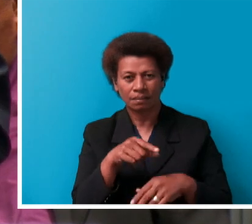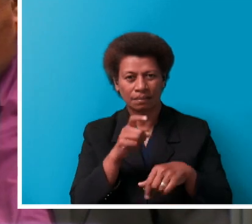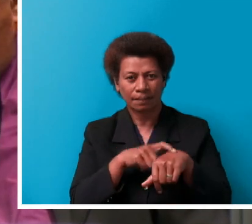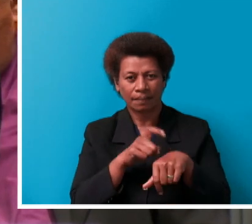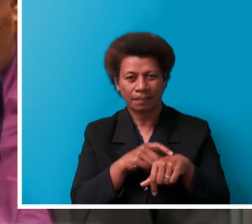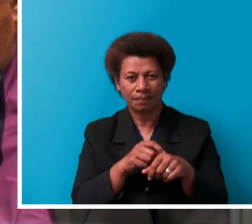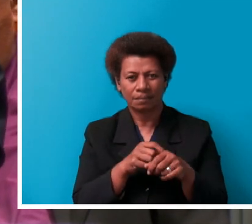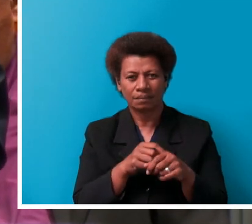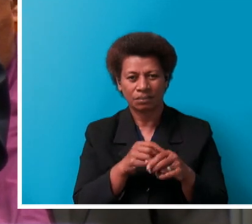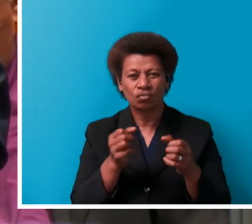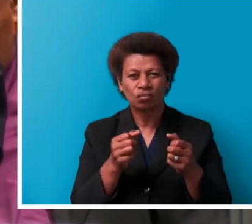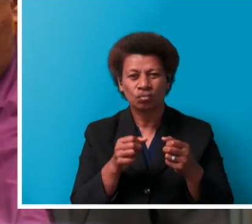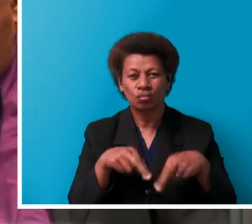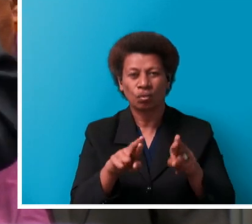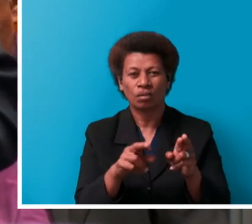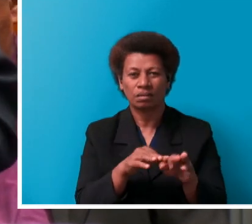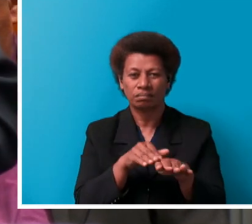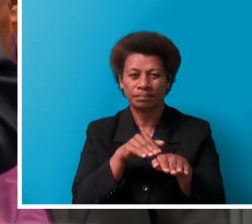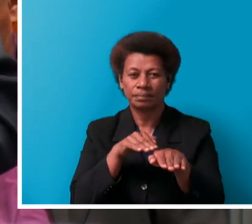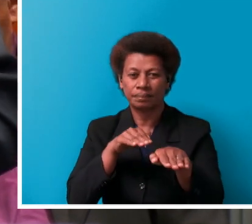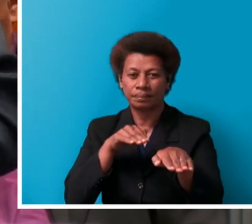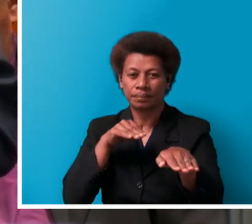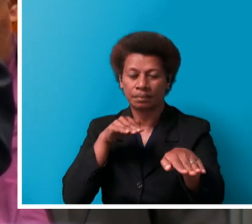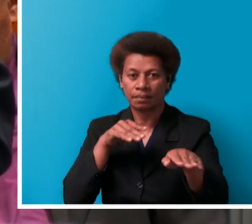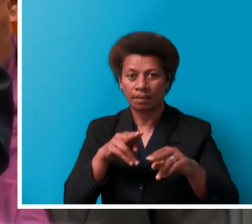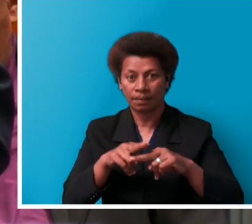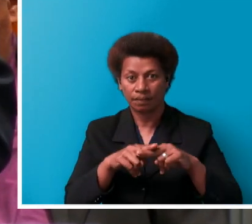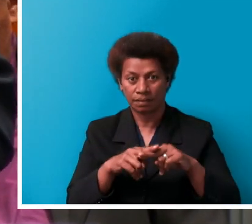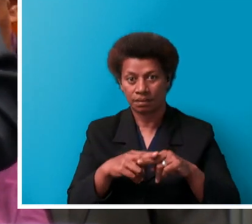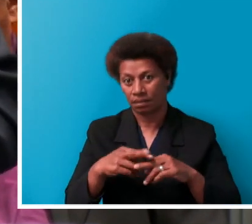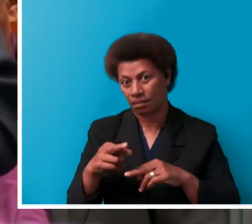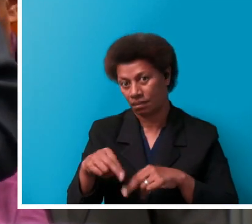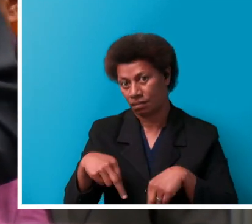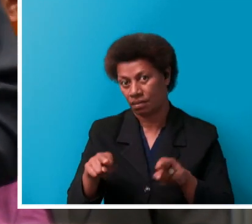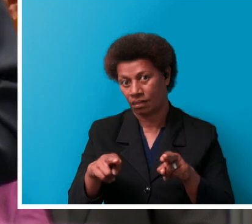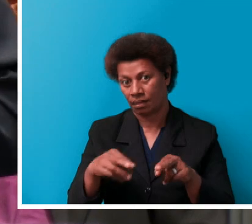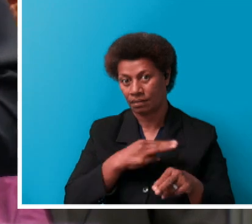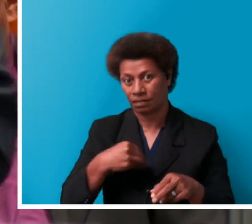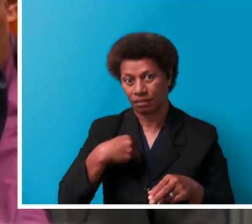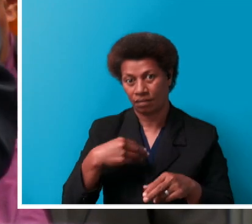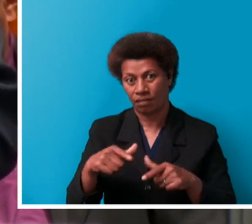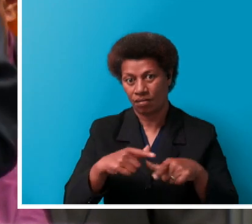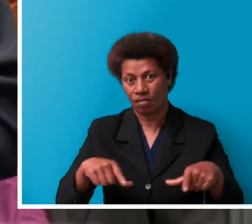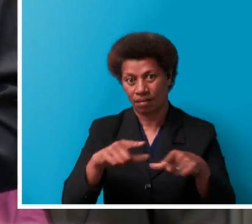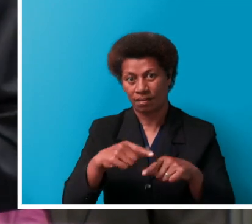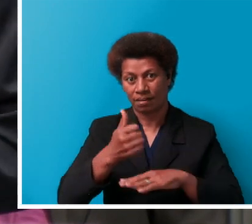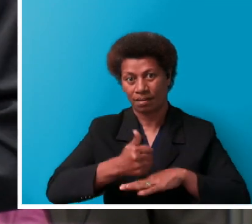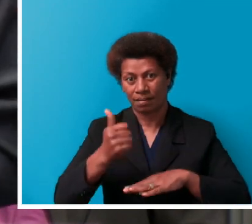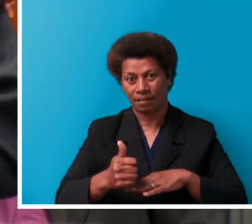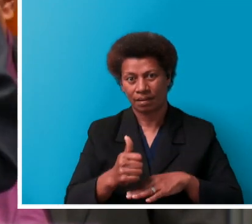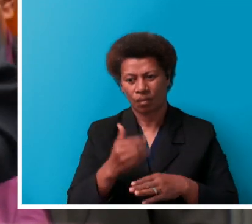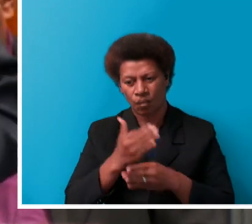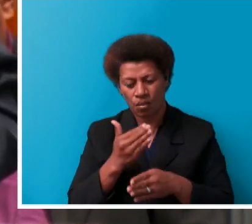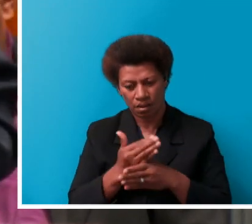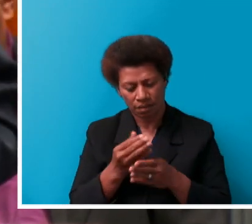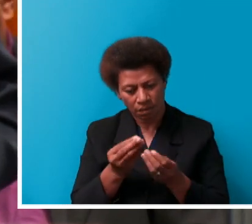the Fiji Police Force, the Fiji Road Authority, Ministry of Education, and the Ministry of Local Government, are working on practical solutions